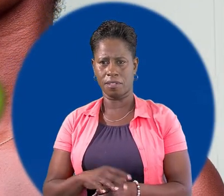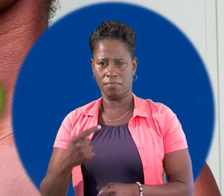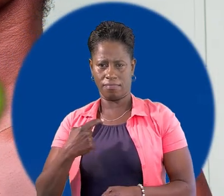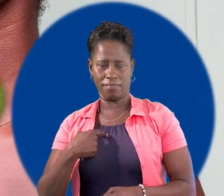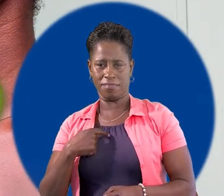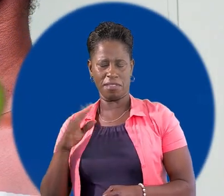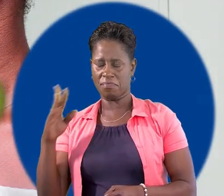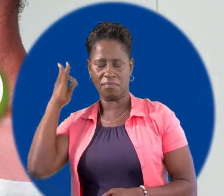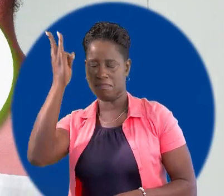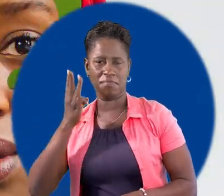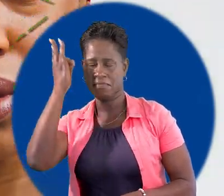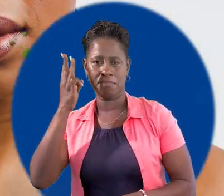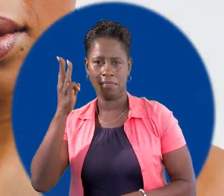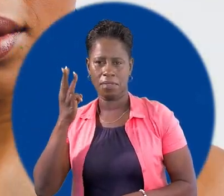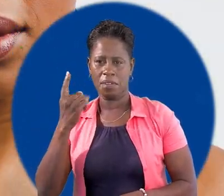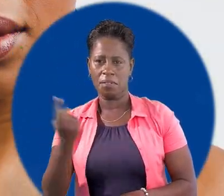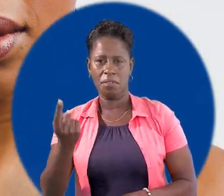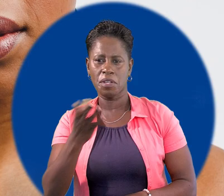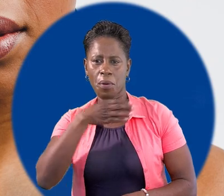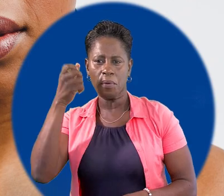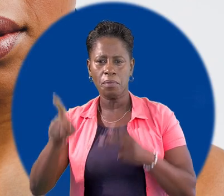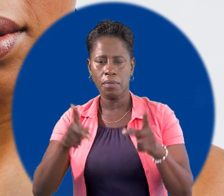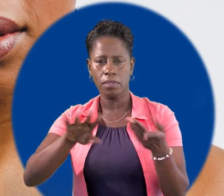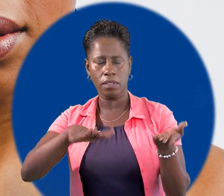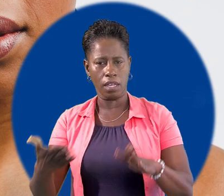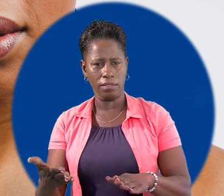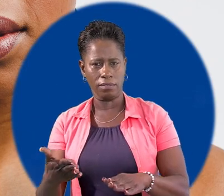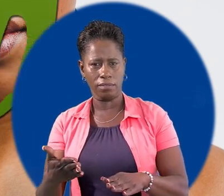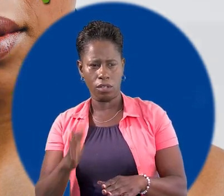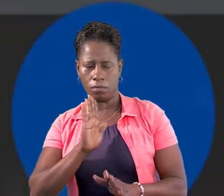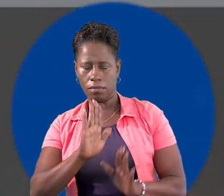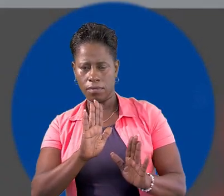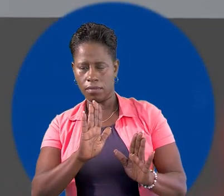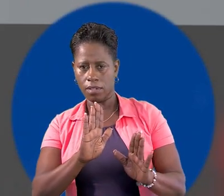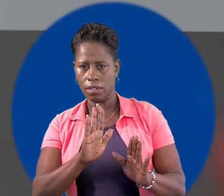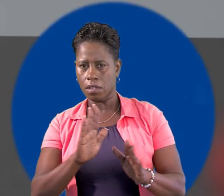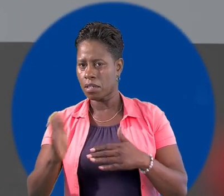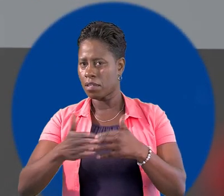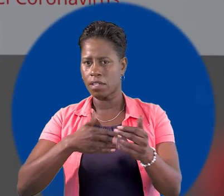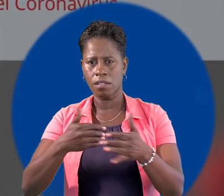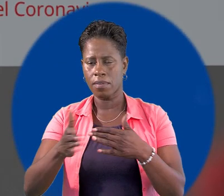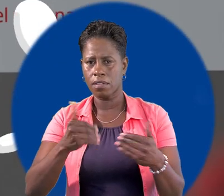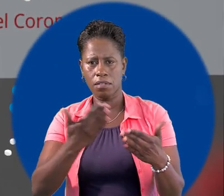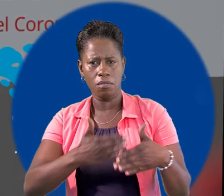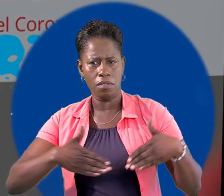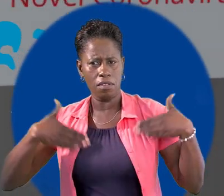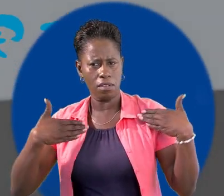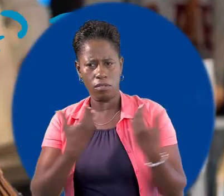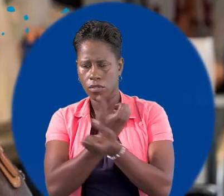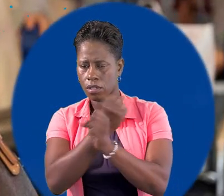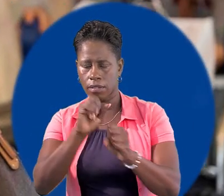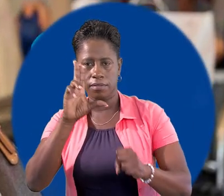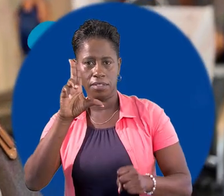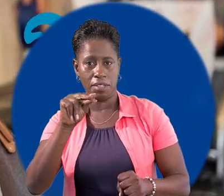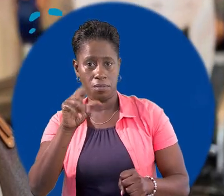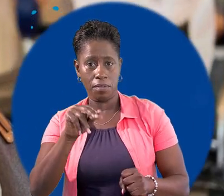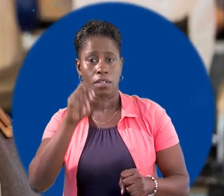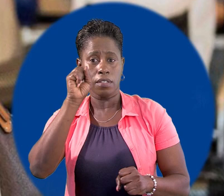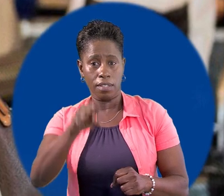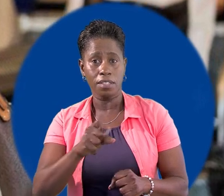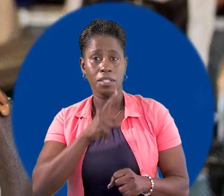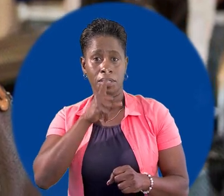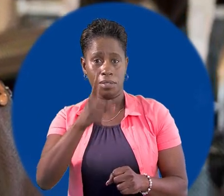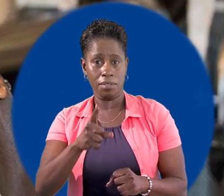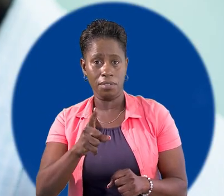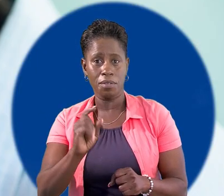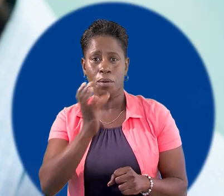Coronavirus? I am worried, Gasser. It's only old people dying from that. Hold up. Being young does not mean being safe. Yes,